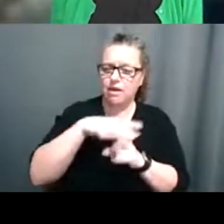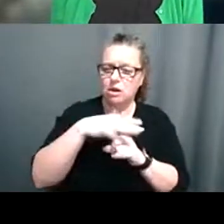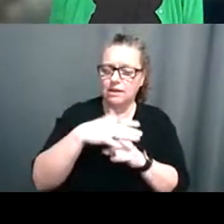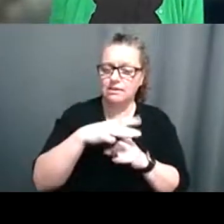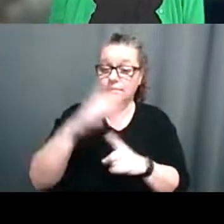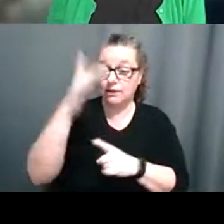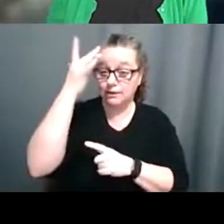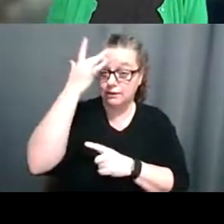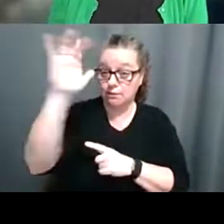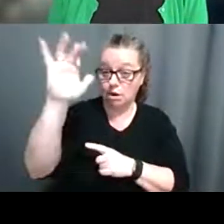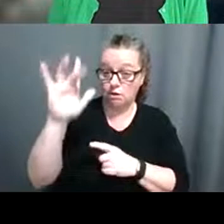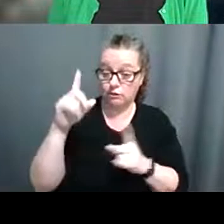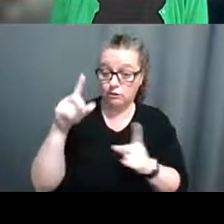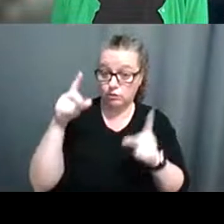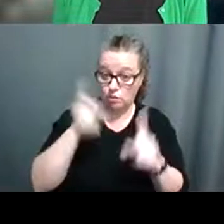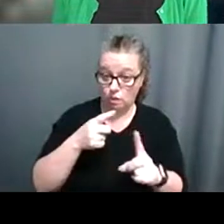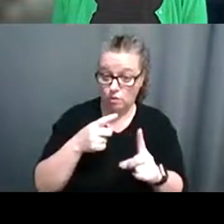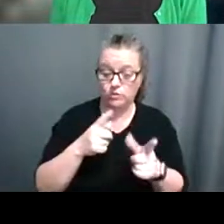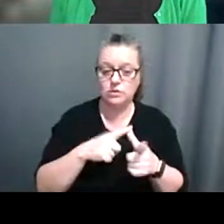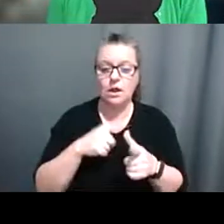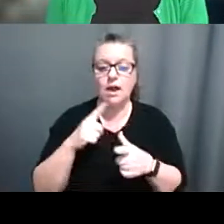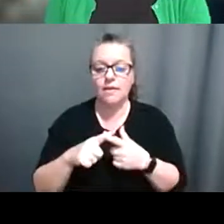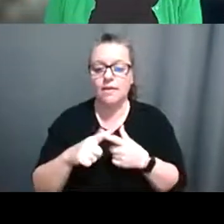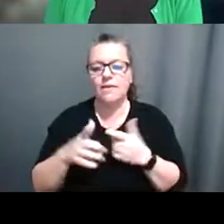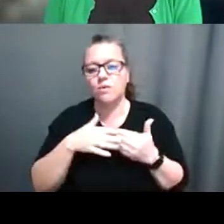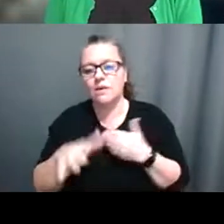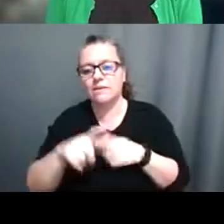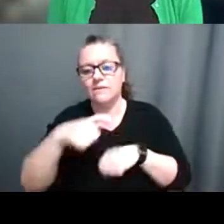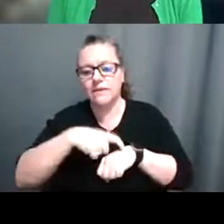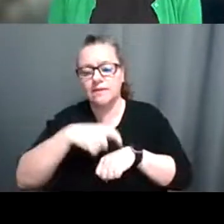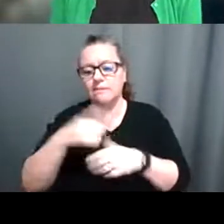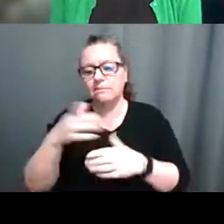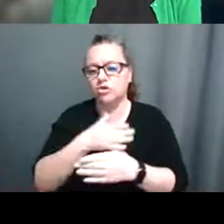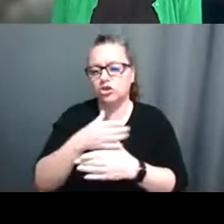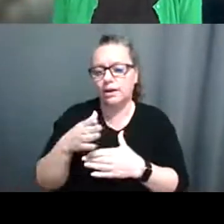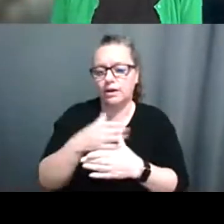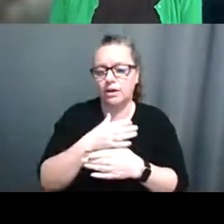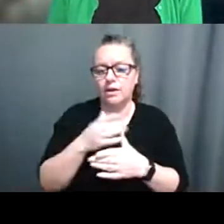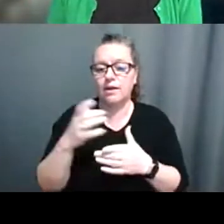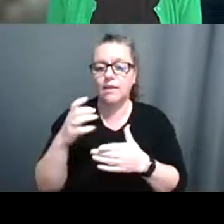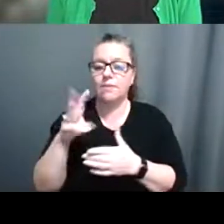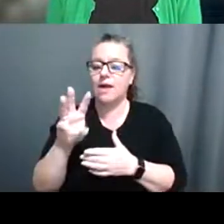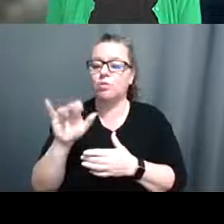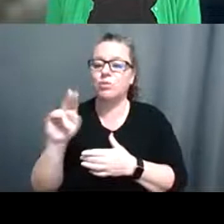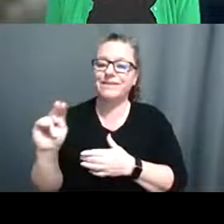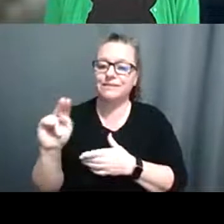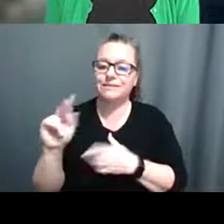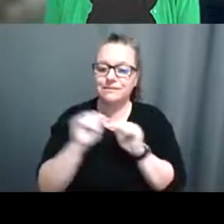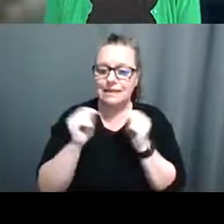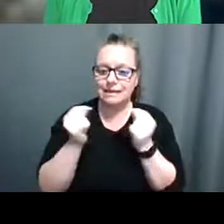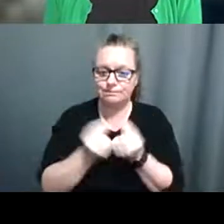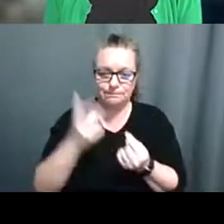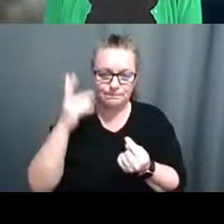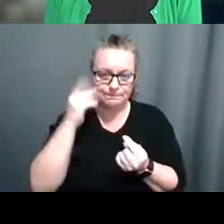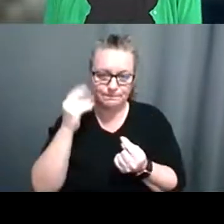SMART goals, and then spend most of our time today sharing with you the WIN team's experience getting